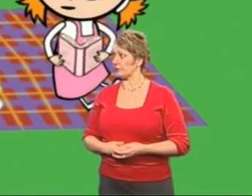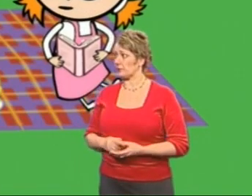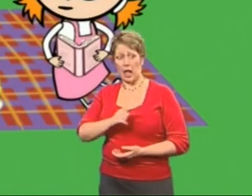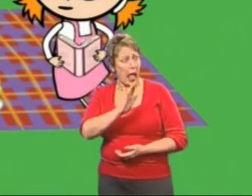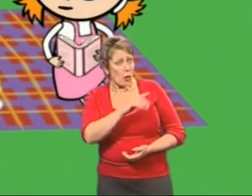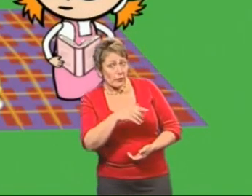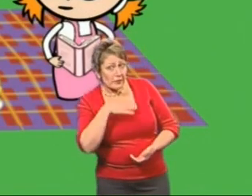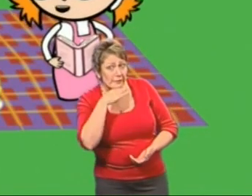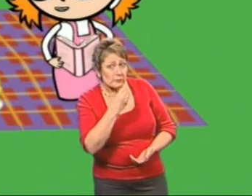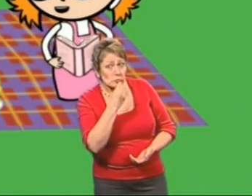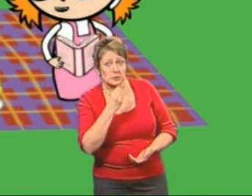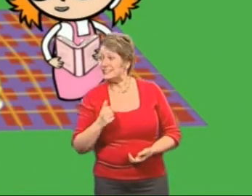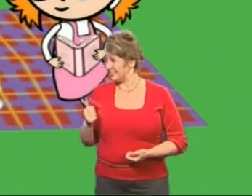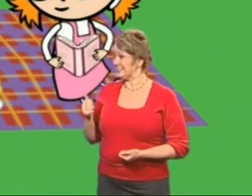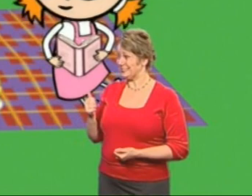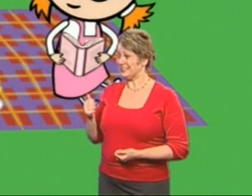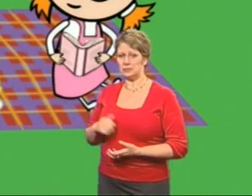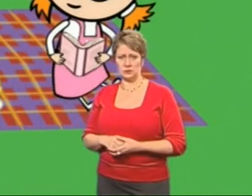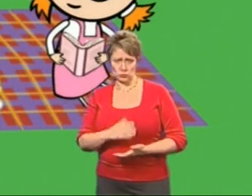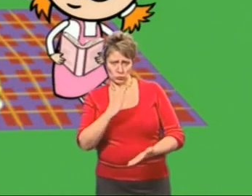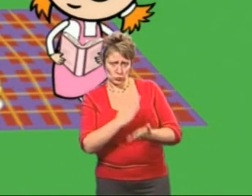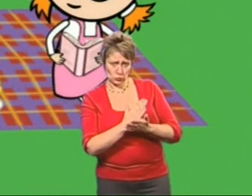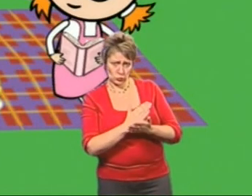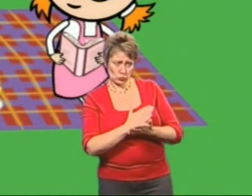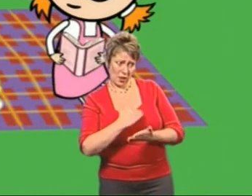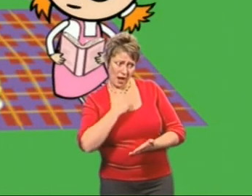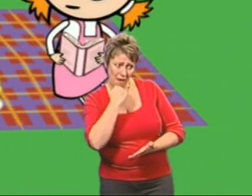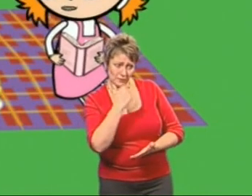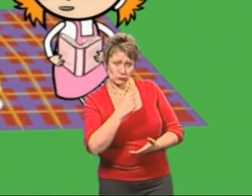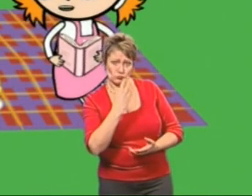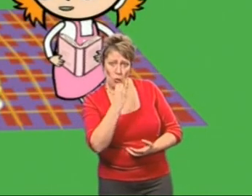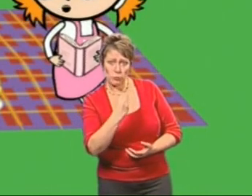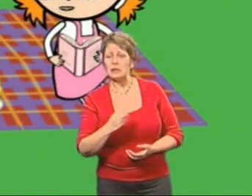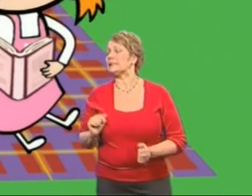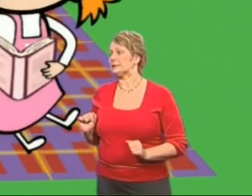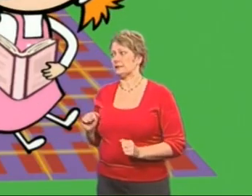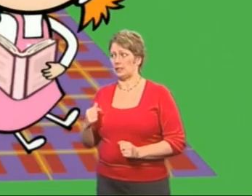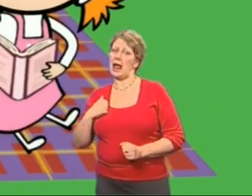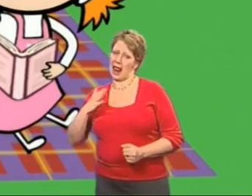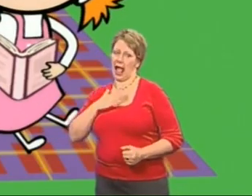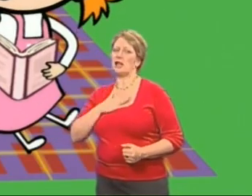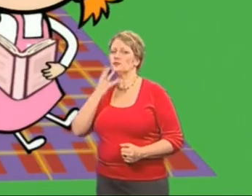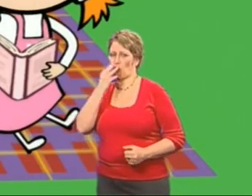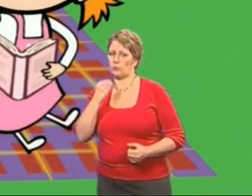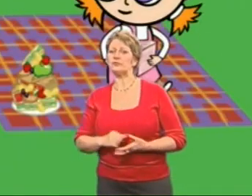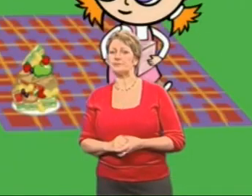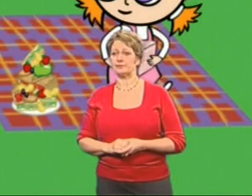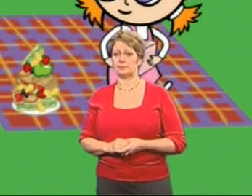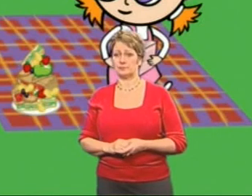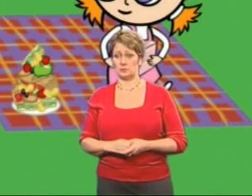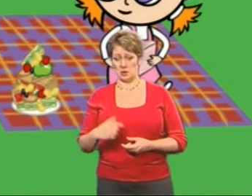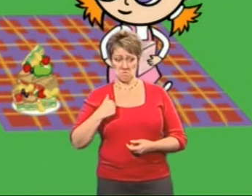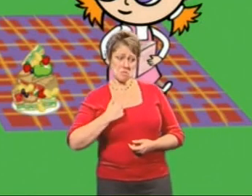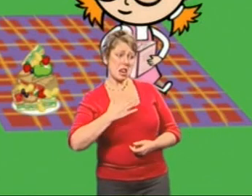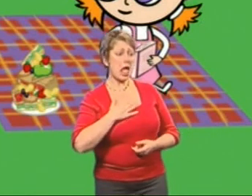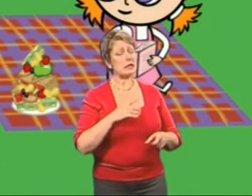have you got enough food? Yes, thanks. Are you sure you've got enough strawberries? I think so. I really like strawberries. I